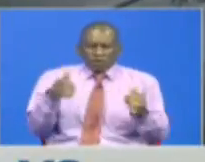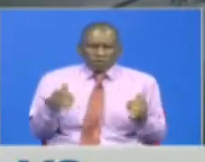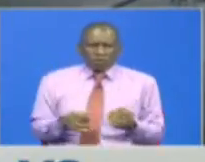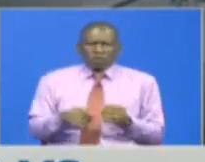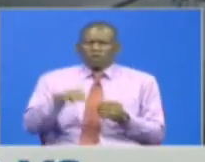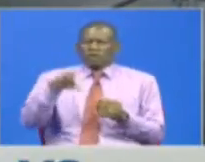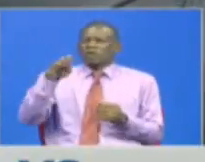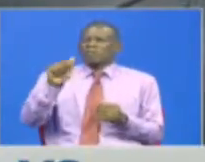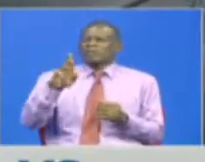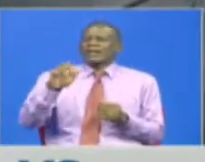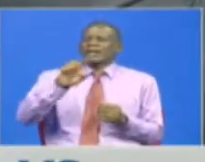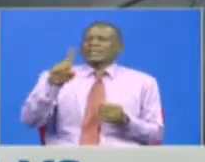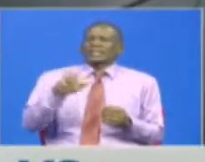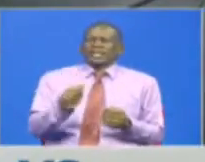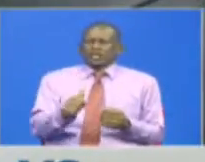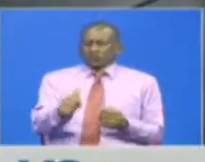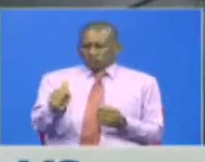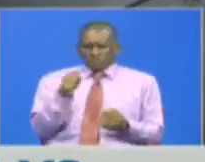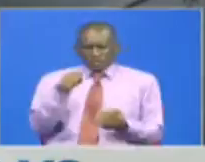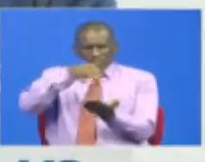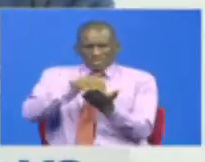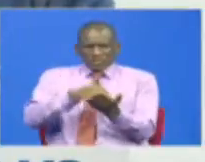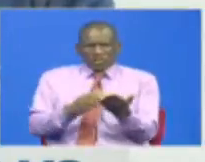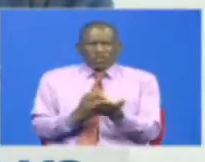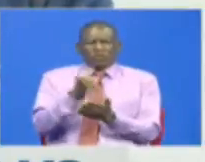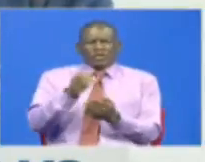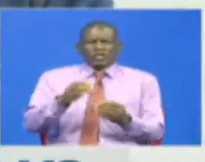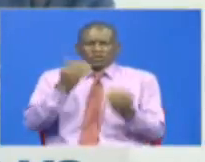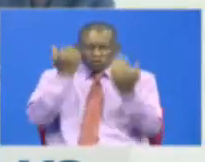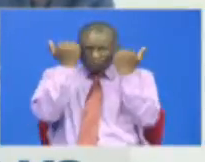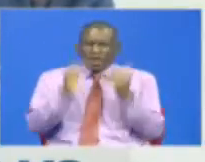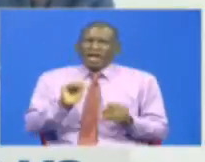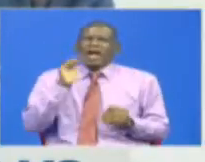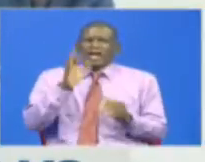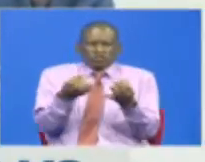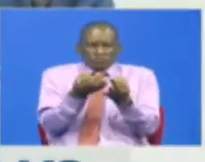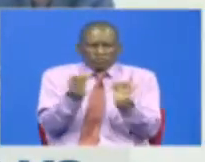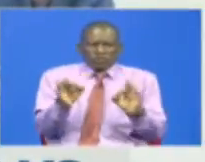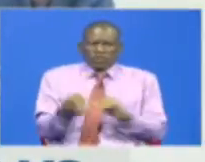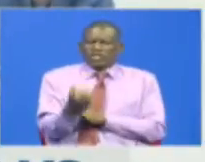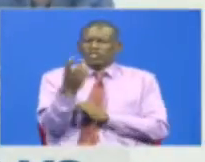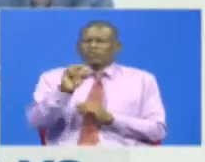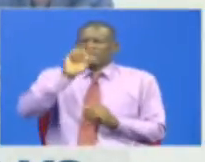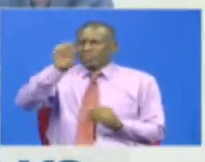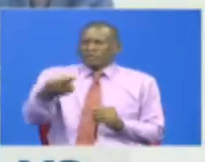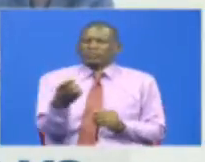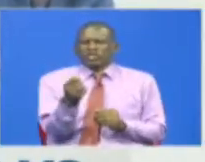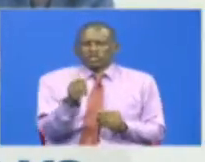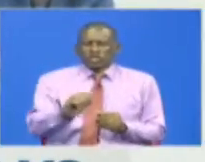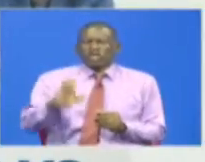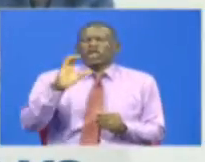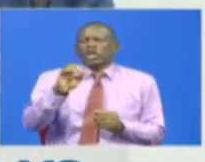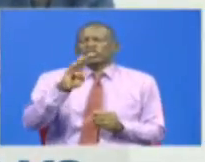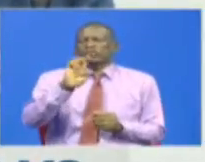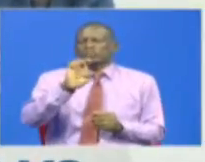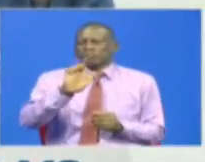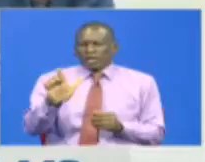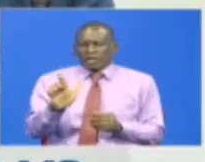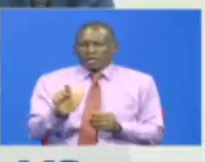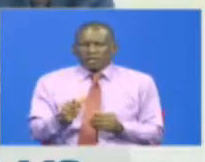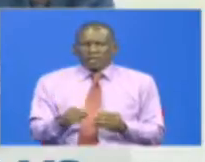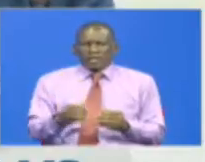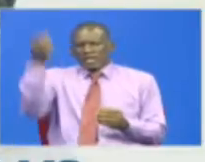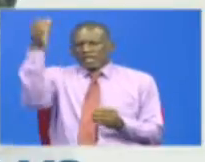Barasa denied the charges and through his lawyer John Haminwa asked to be released on a 20,000 shillings cash bail. Kajiado